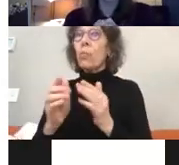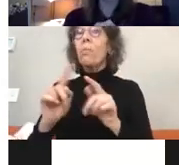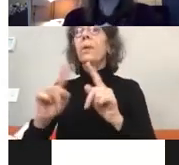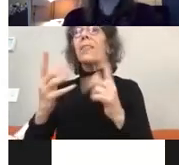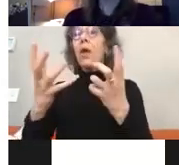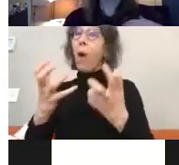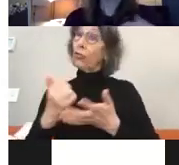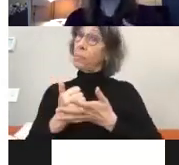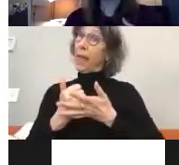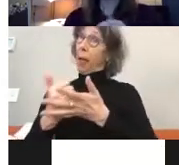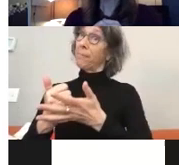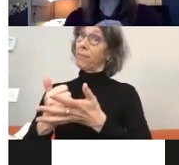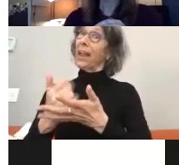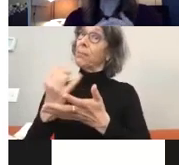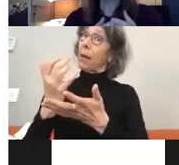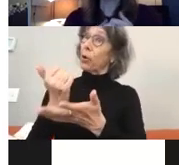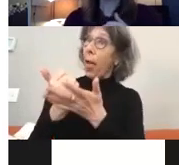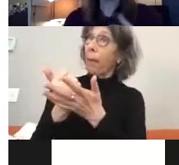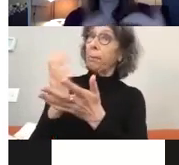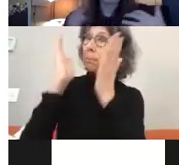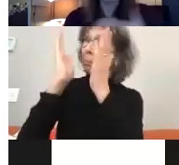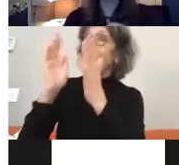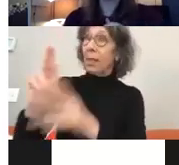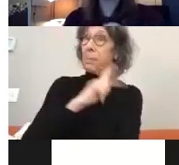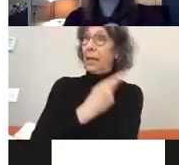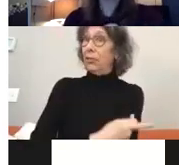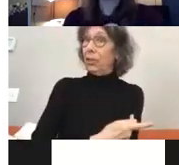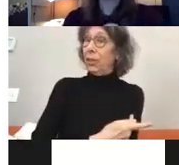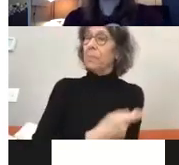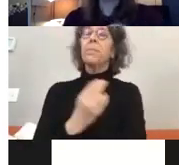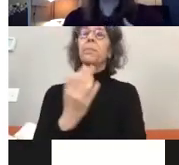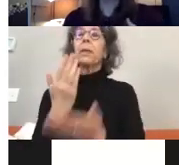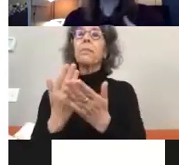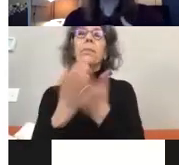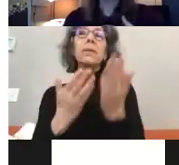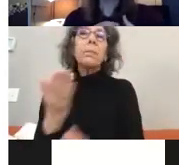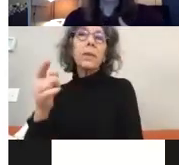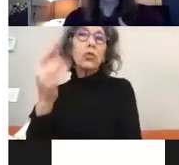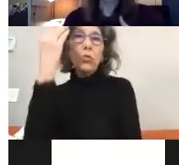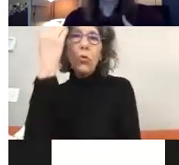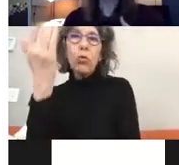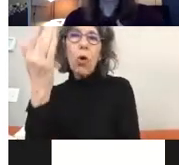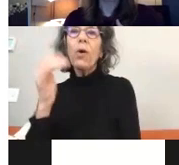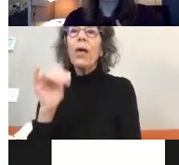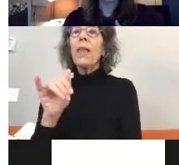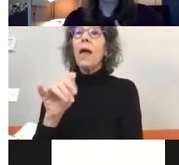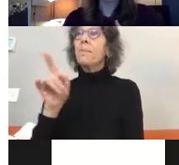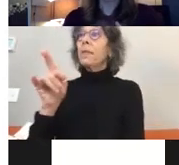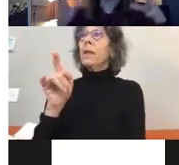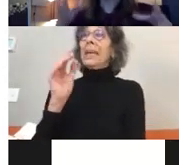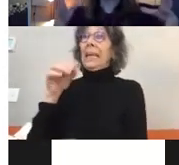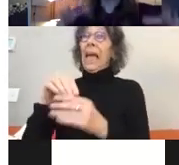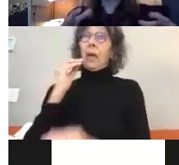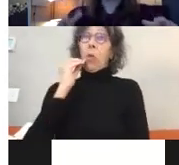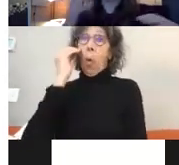patient. Another thing that you may not know, or some of you may know, is that in retirement home and assisted living community,